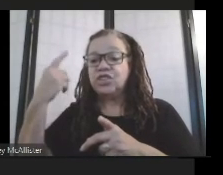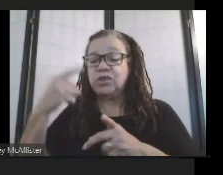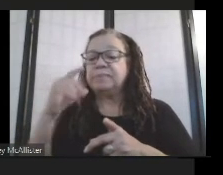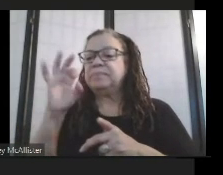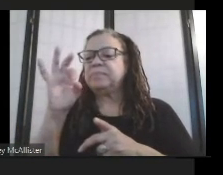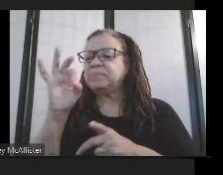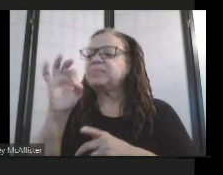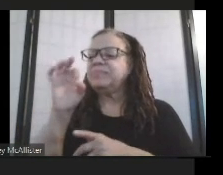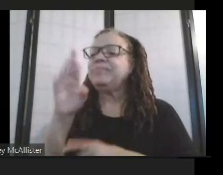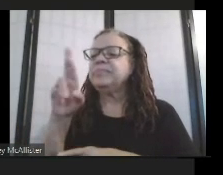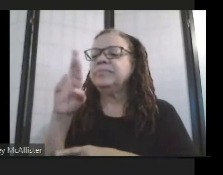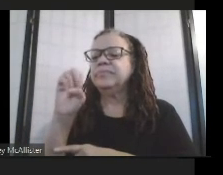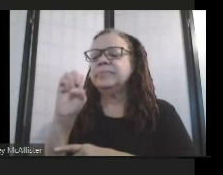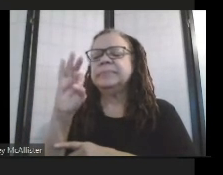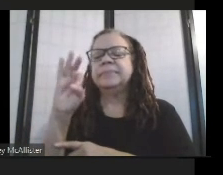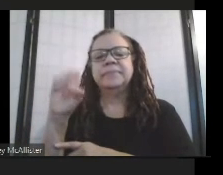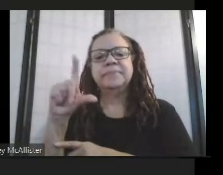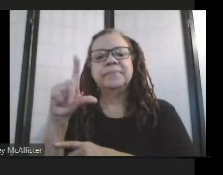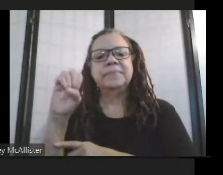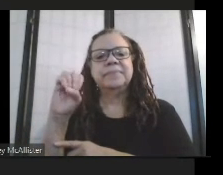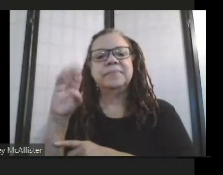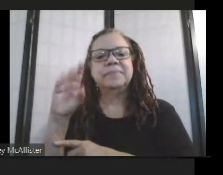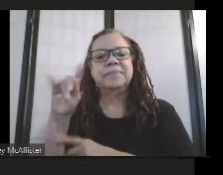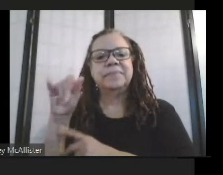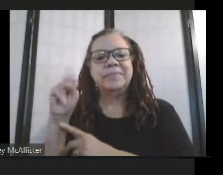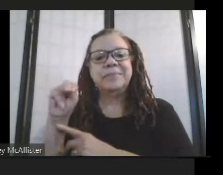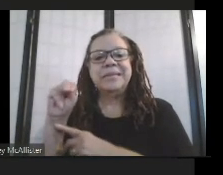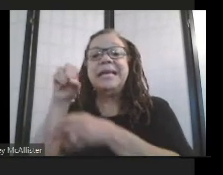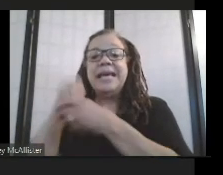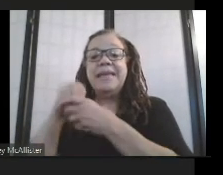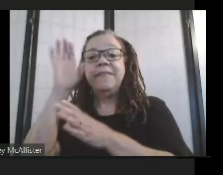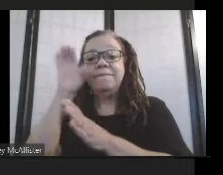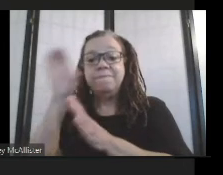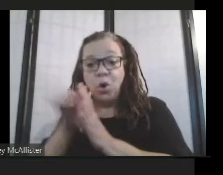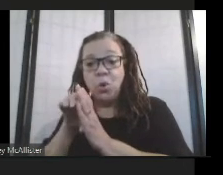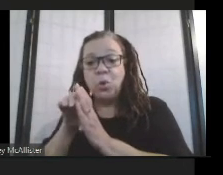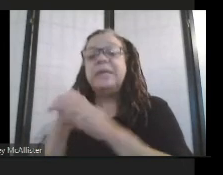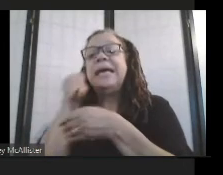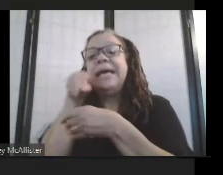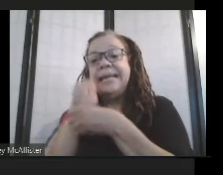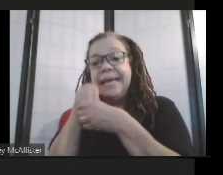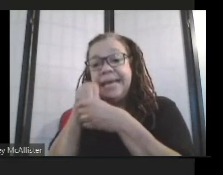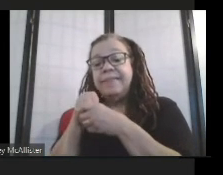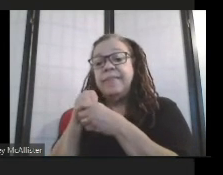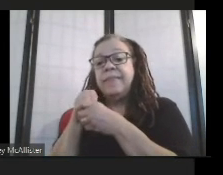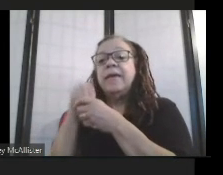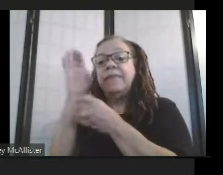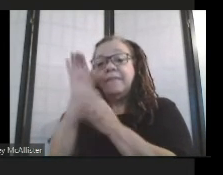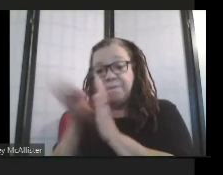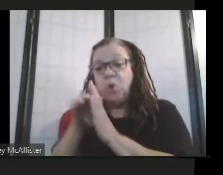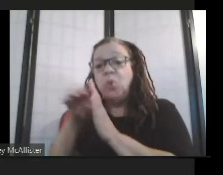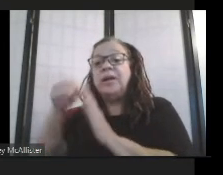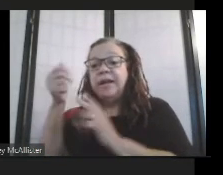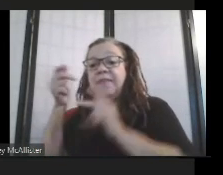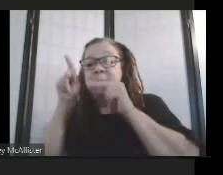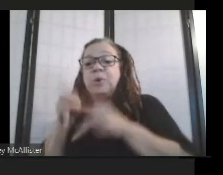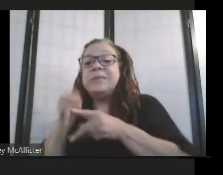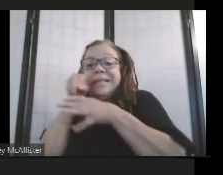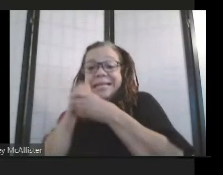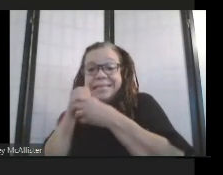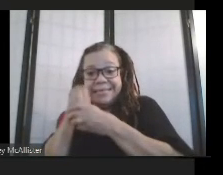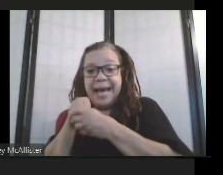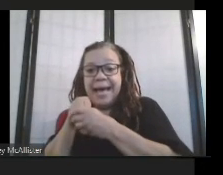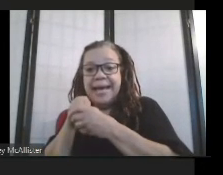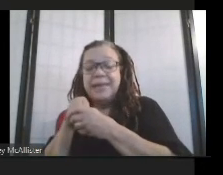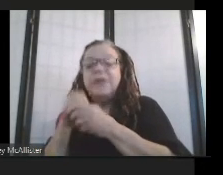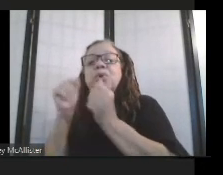reflection of the person and the phone, and within that, the picture of the person in the phone, and within that, the picture of the person in the